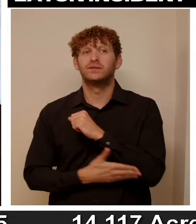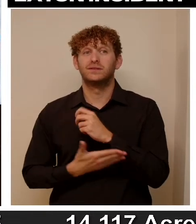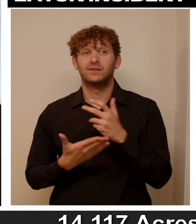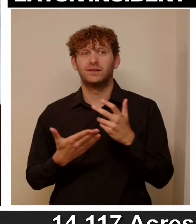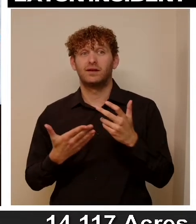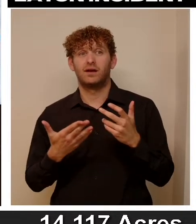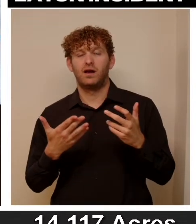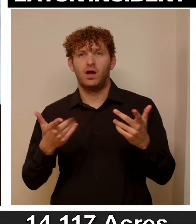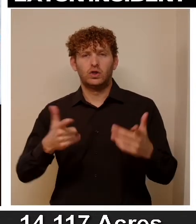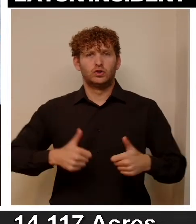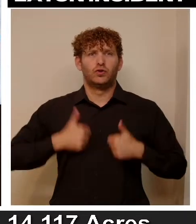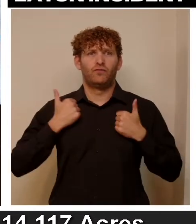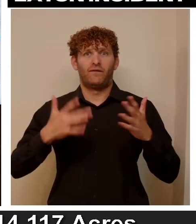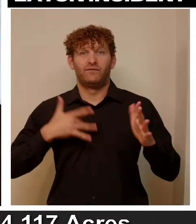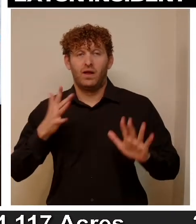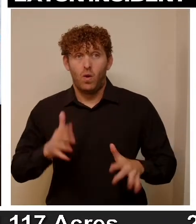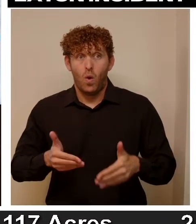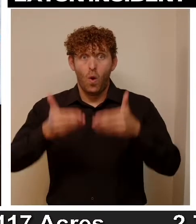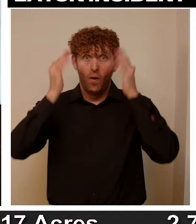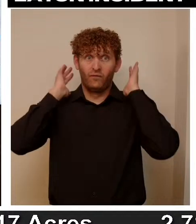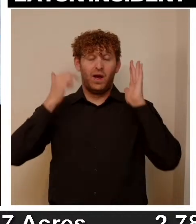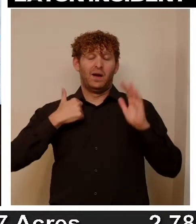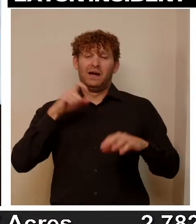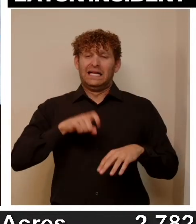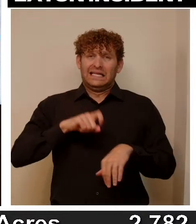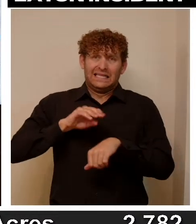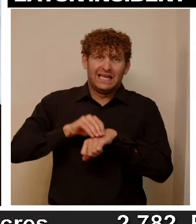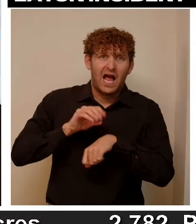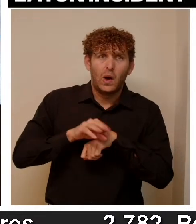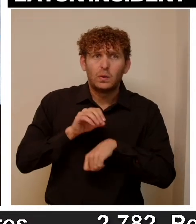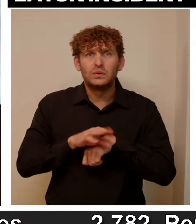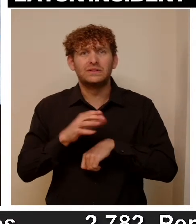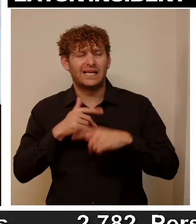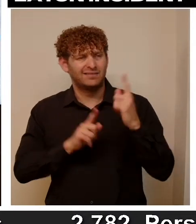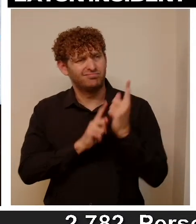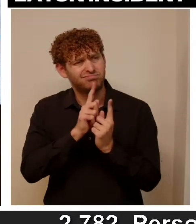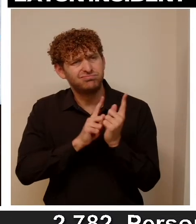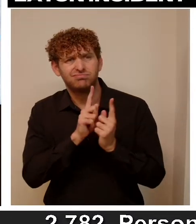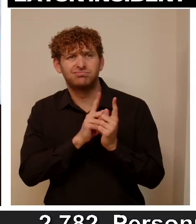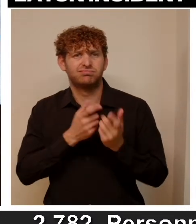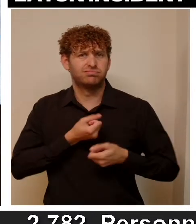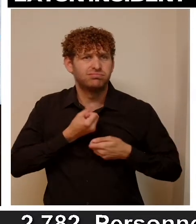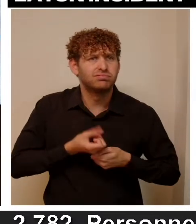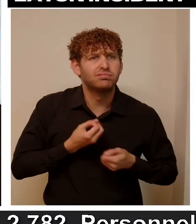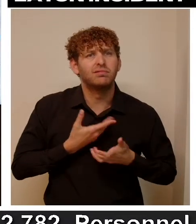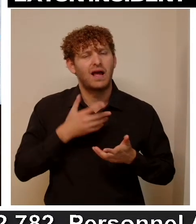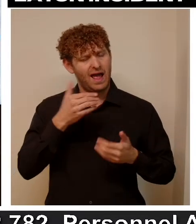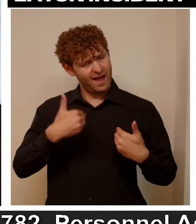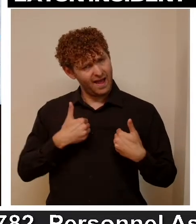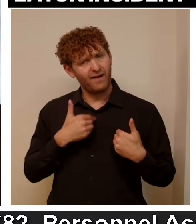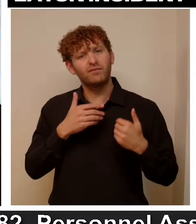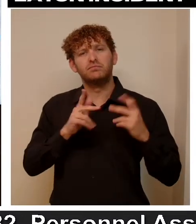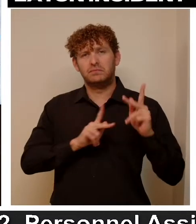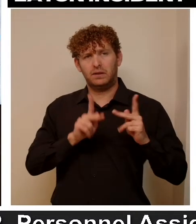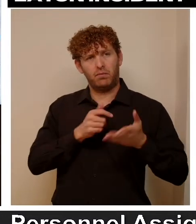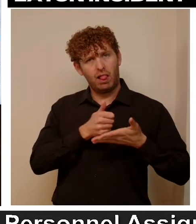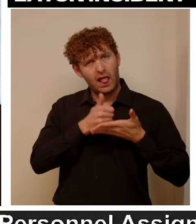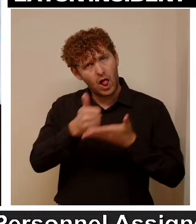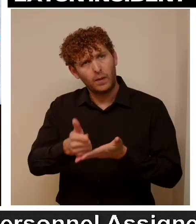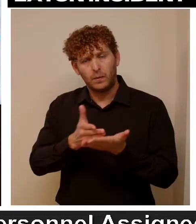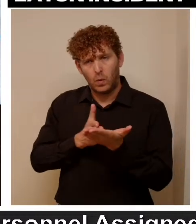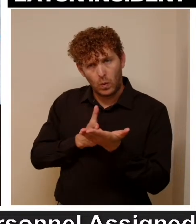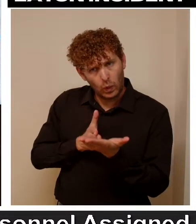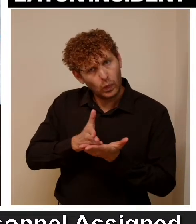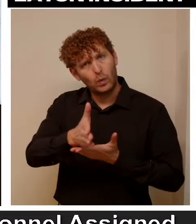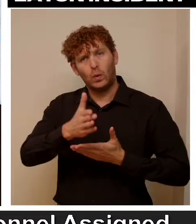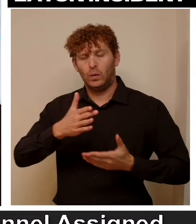overwhelmed and needs to speak to someone, they have the space where they can talk to you right now and help you work through some of those feelings that you're